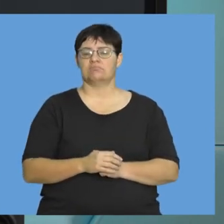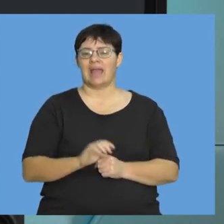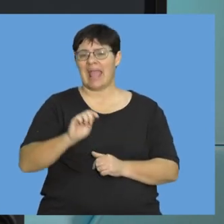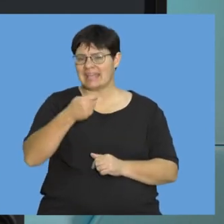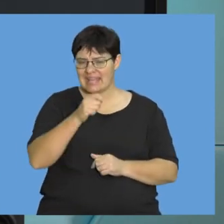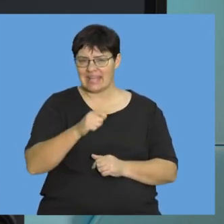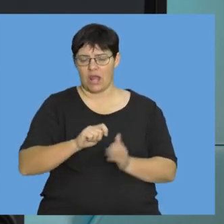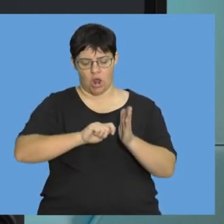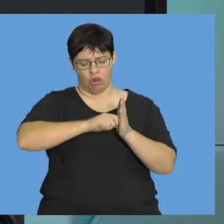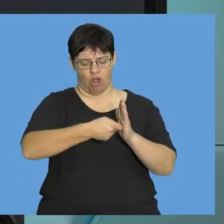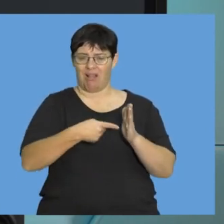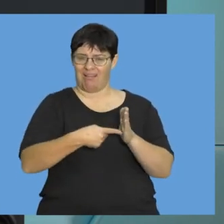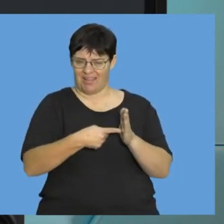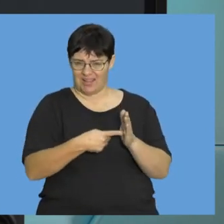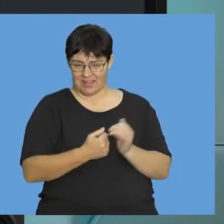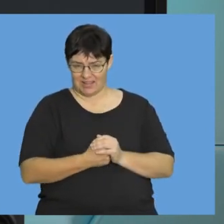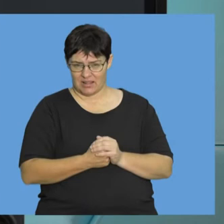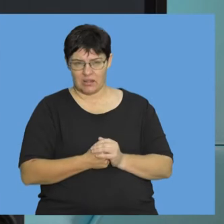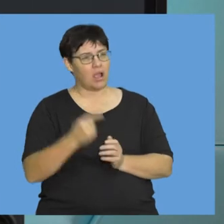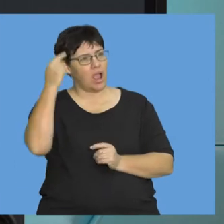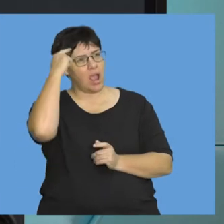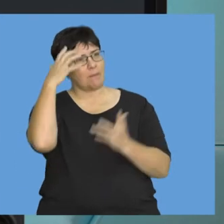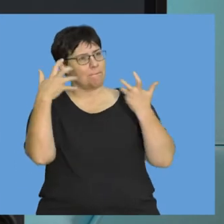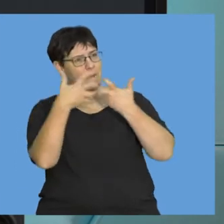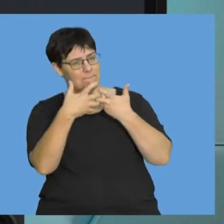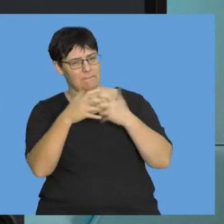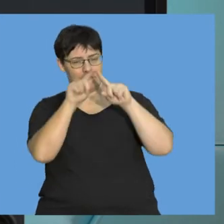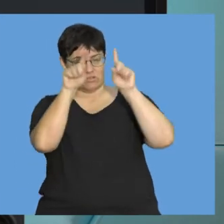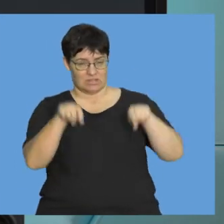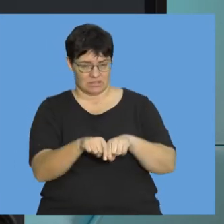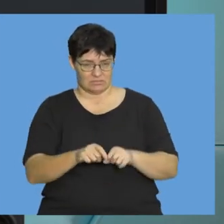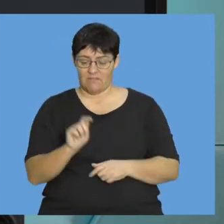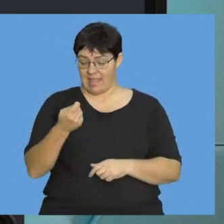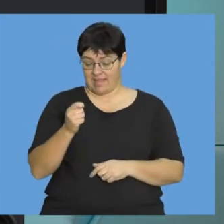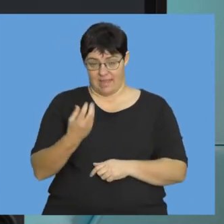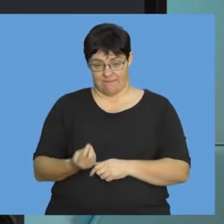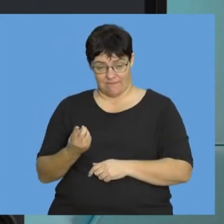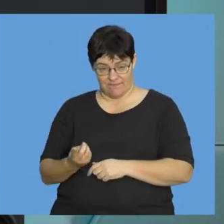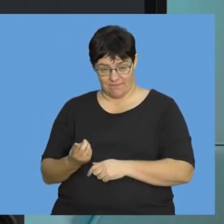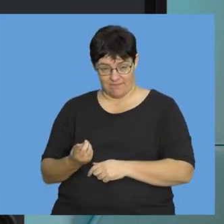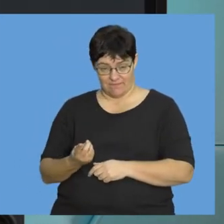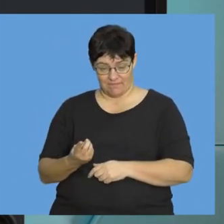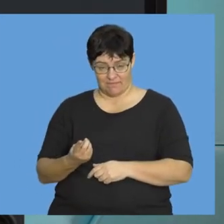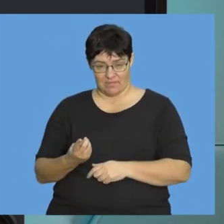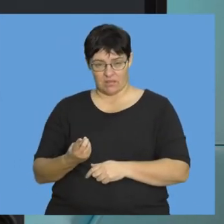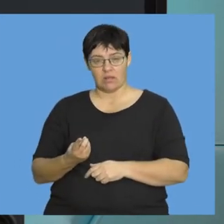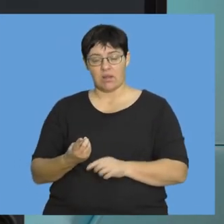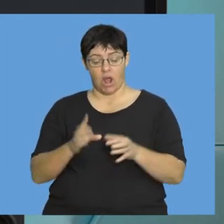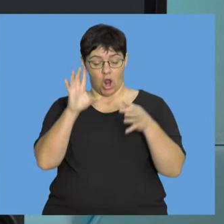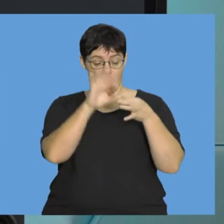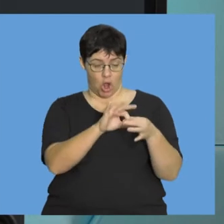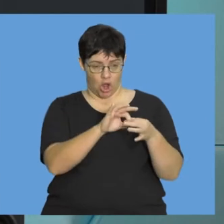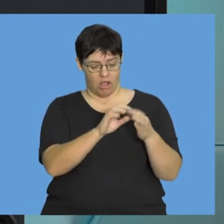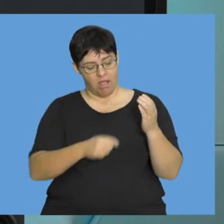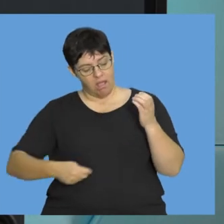key. And it's exactly how you might be picturing it in your head. If I've got a key, right, it's going to